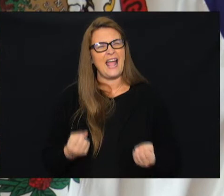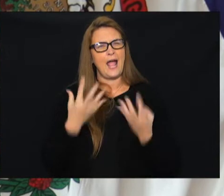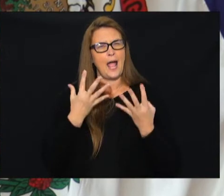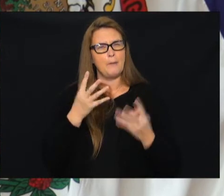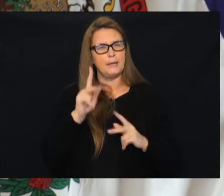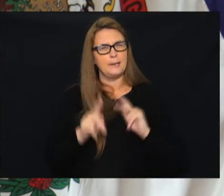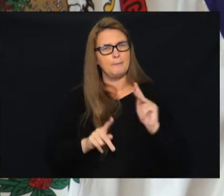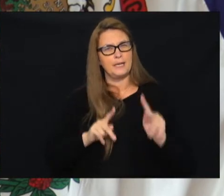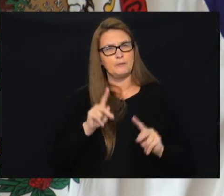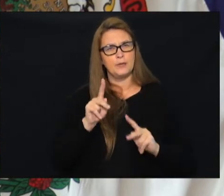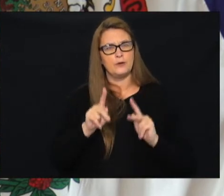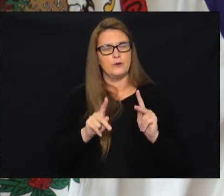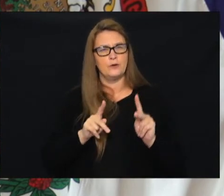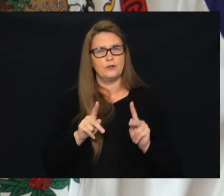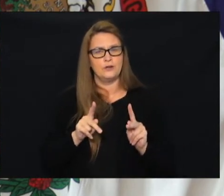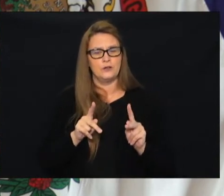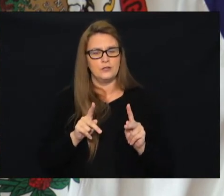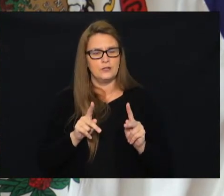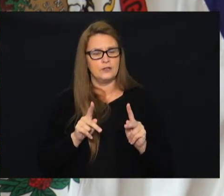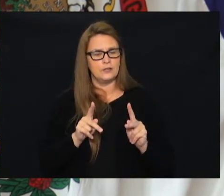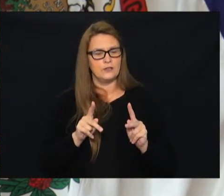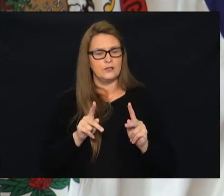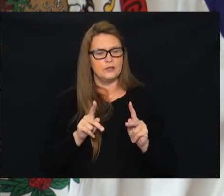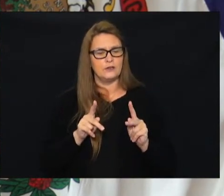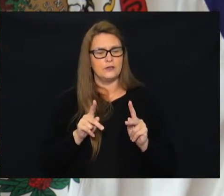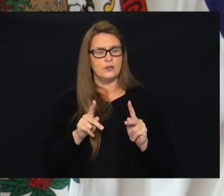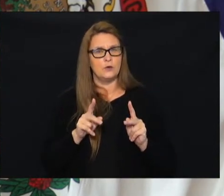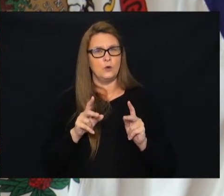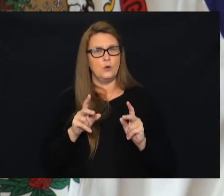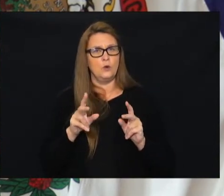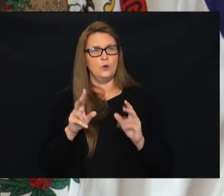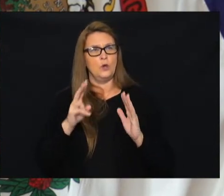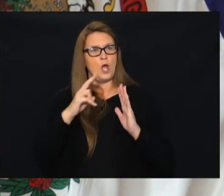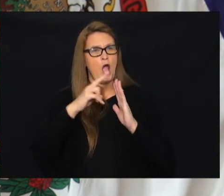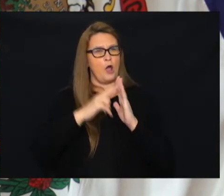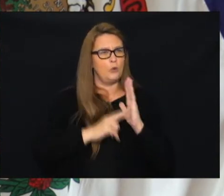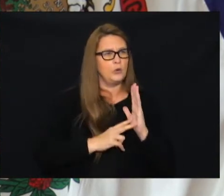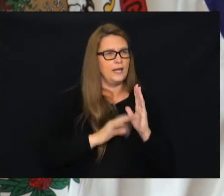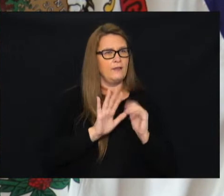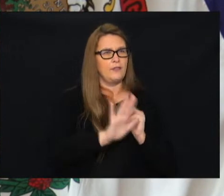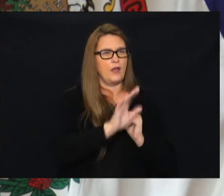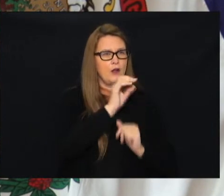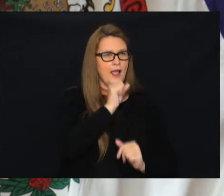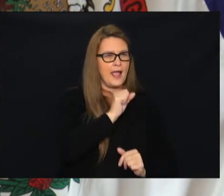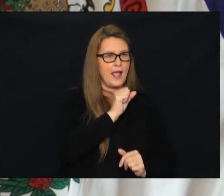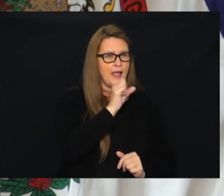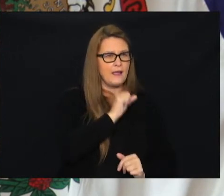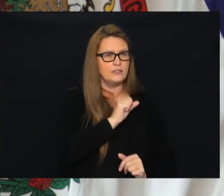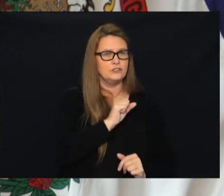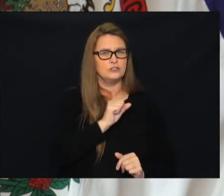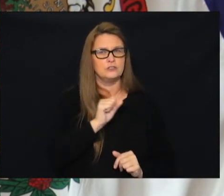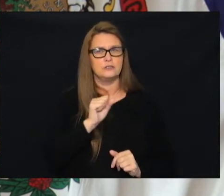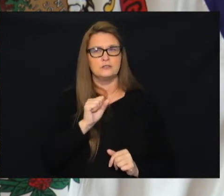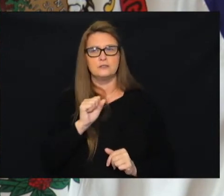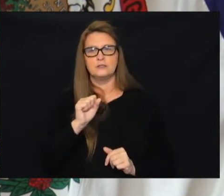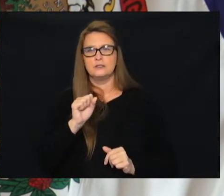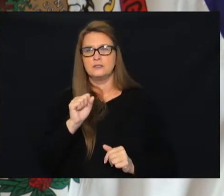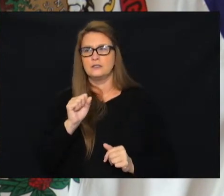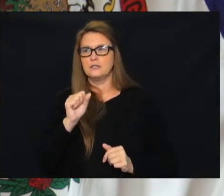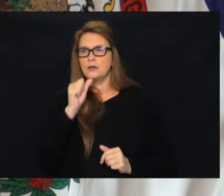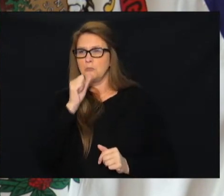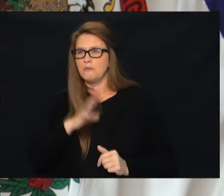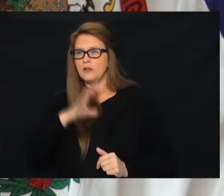people have I read their age and gender and location